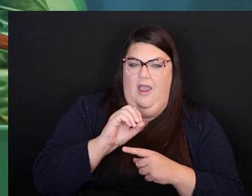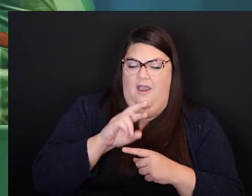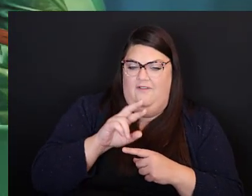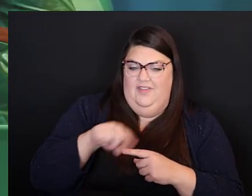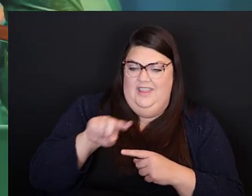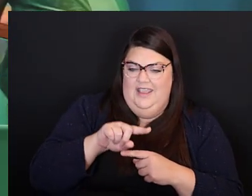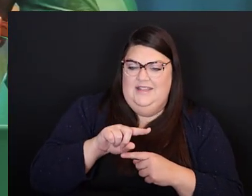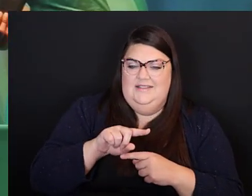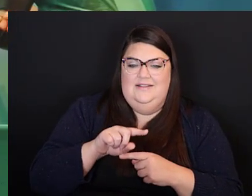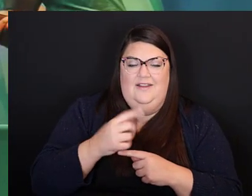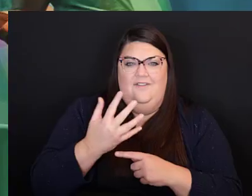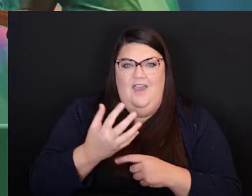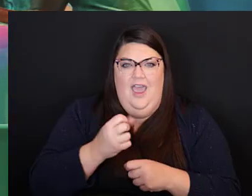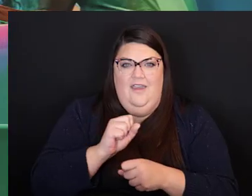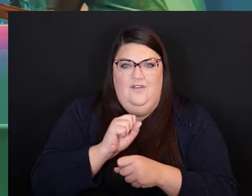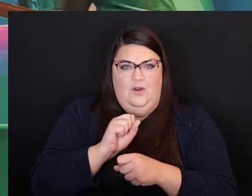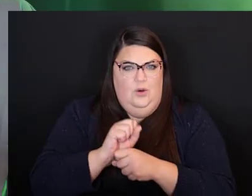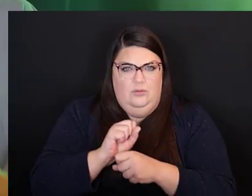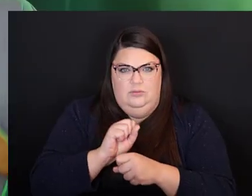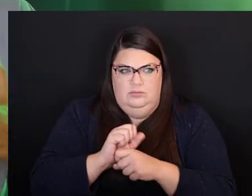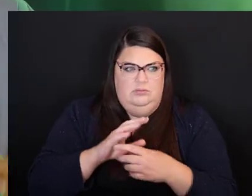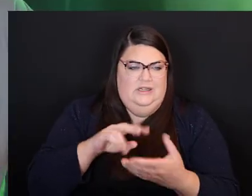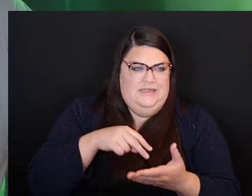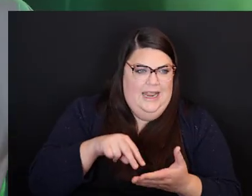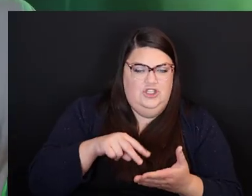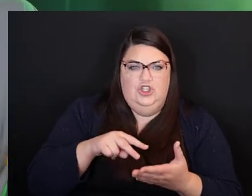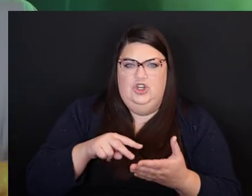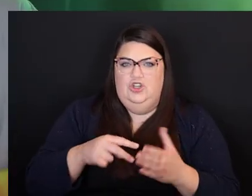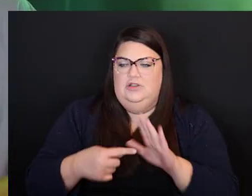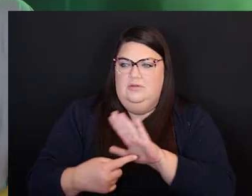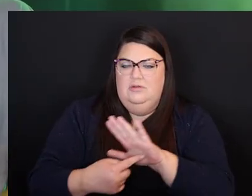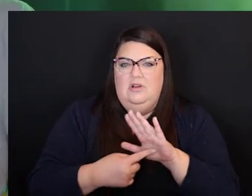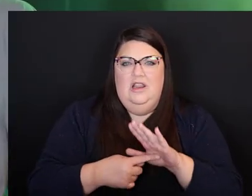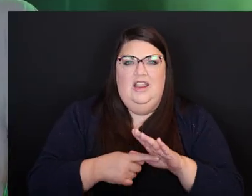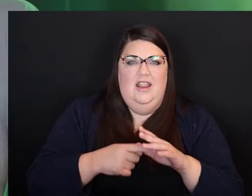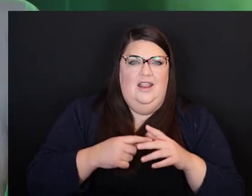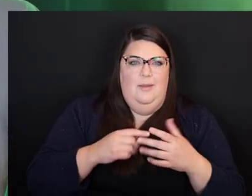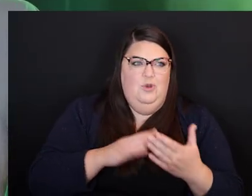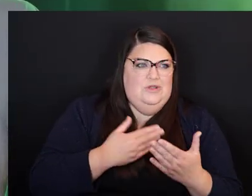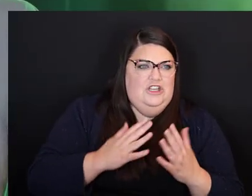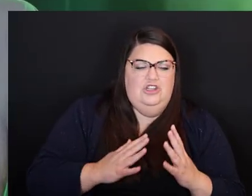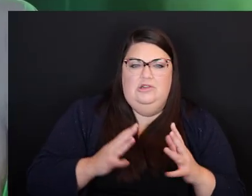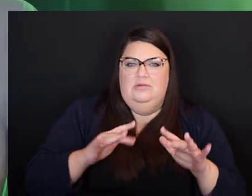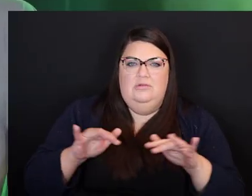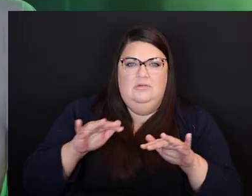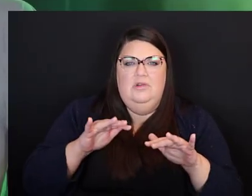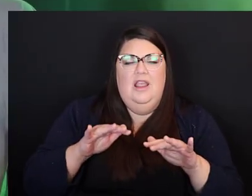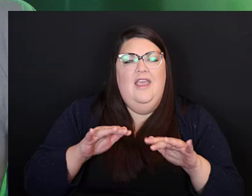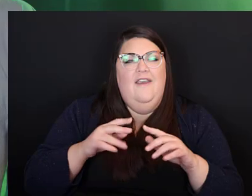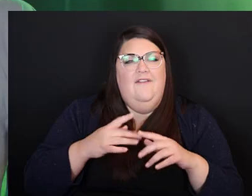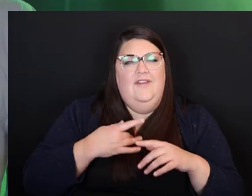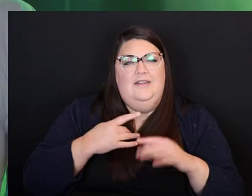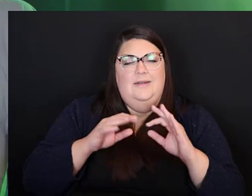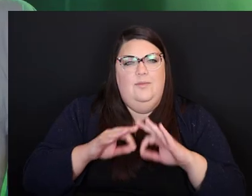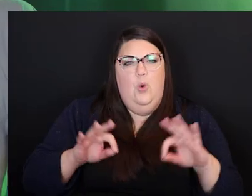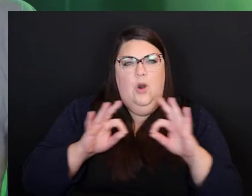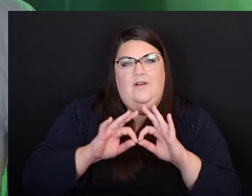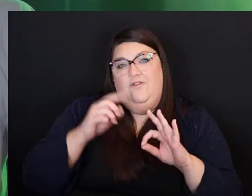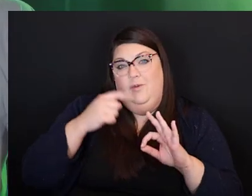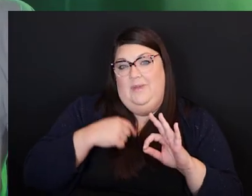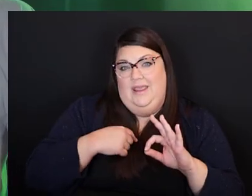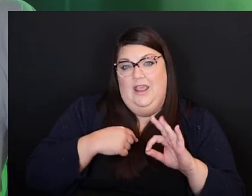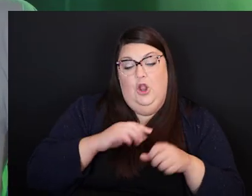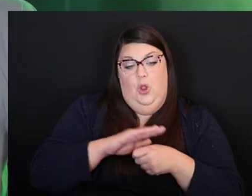being photographed and directed as dancers and performers, as musicians. And it feels really important for me